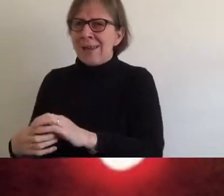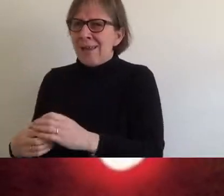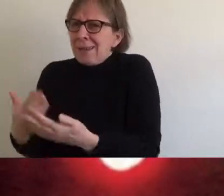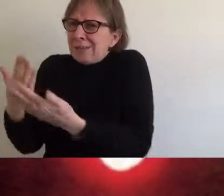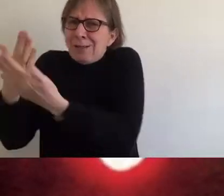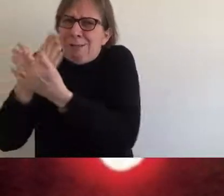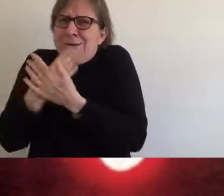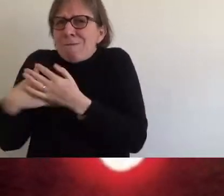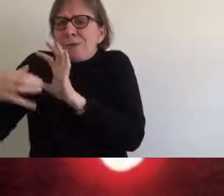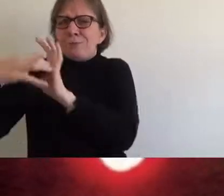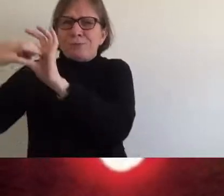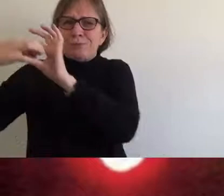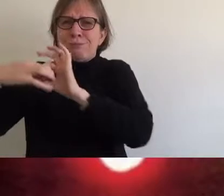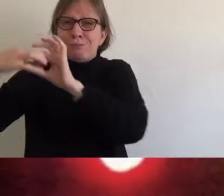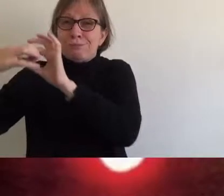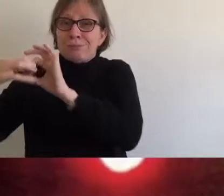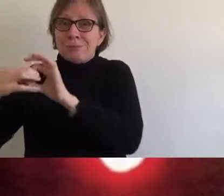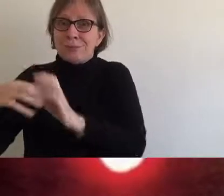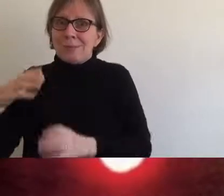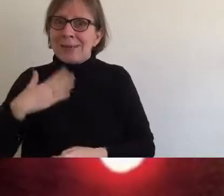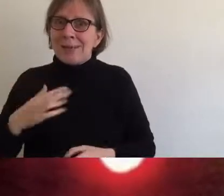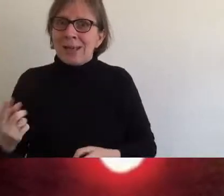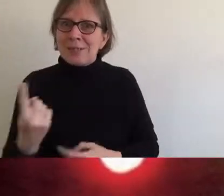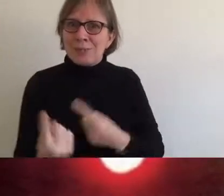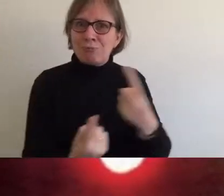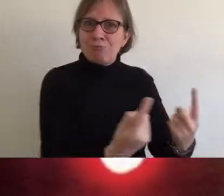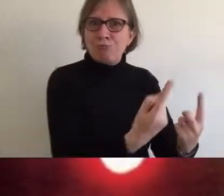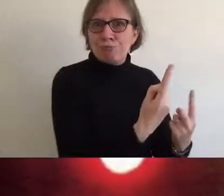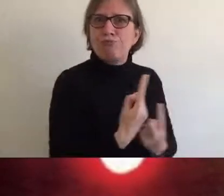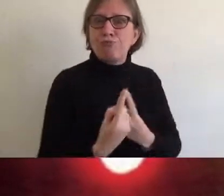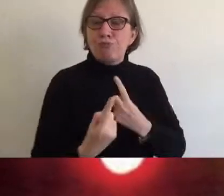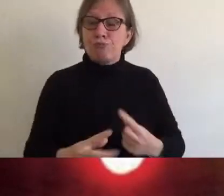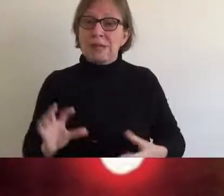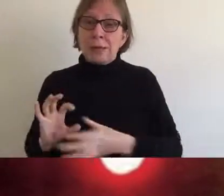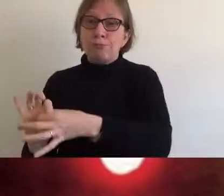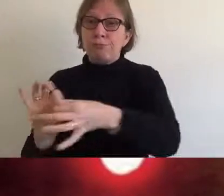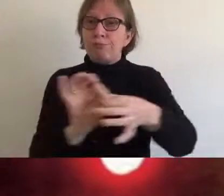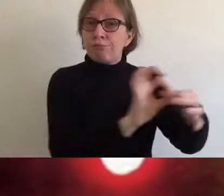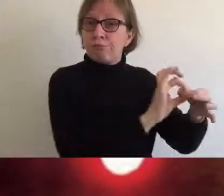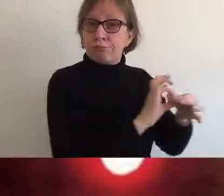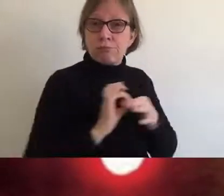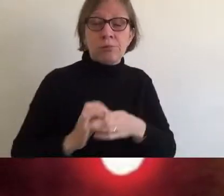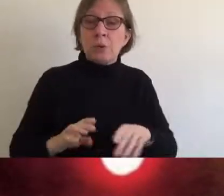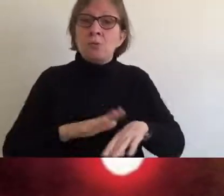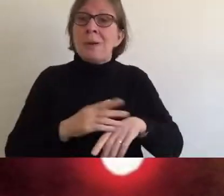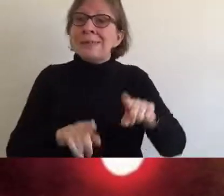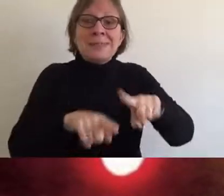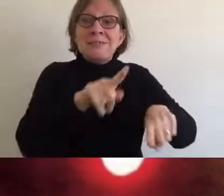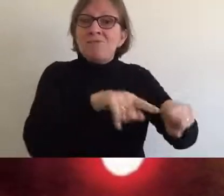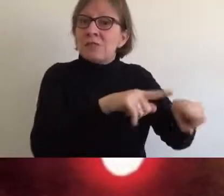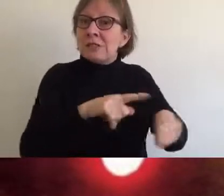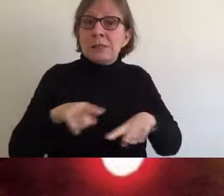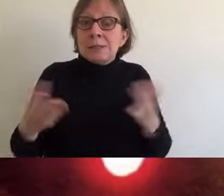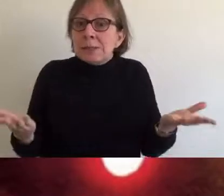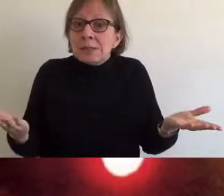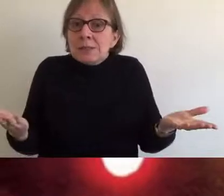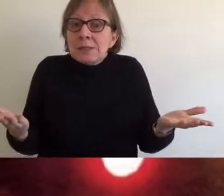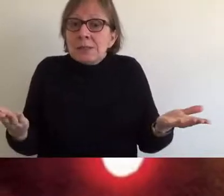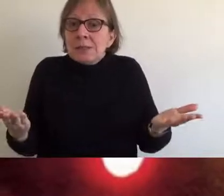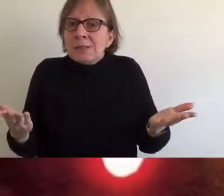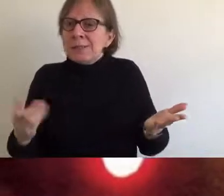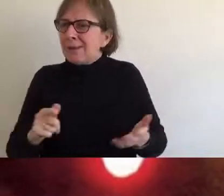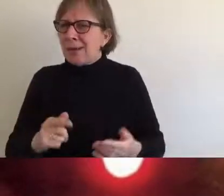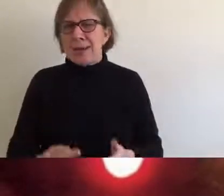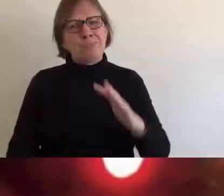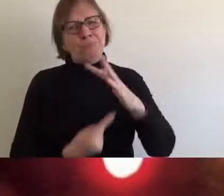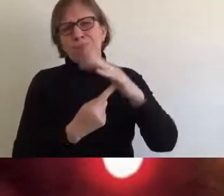and reconciliation with others. God opens us up to those who are different from us. This is an important fruit, a gift of